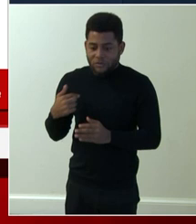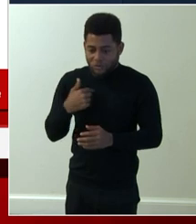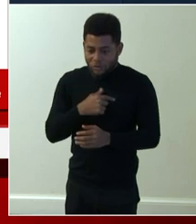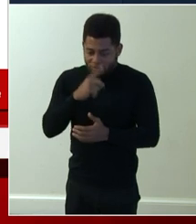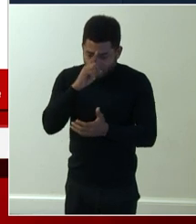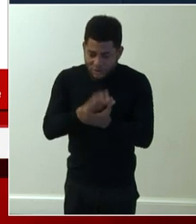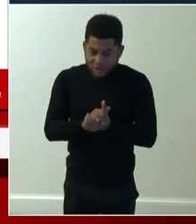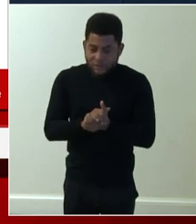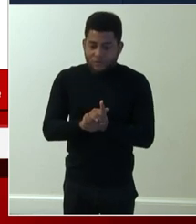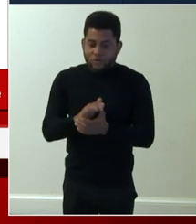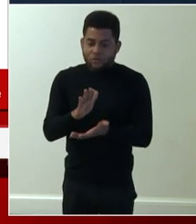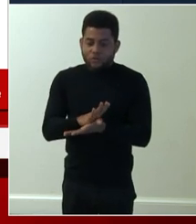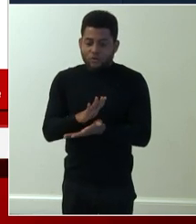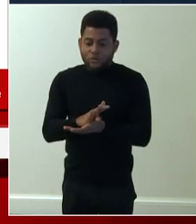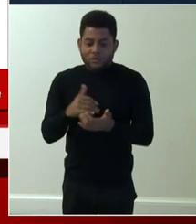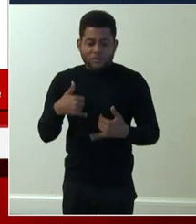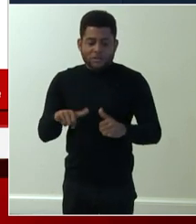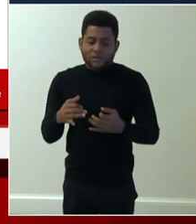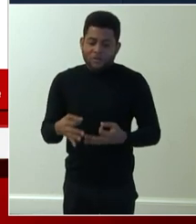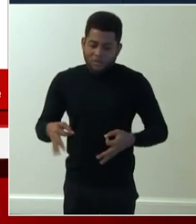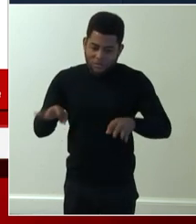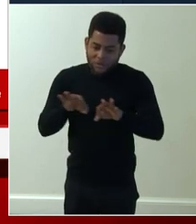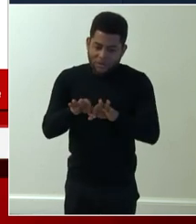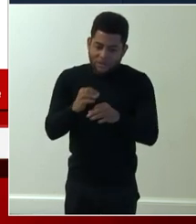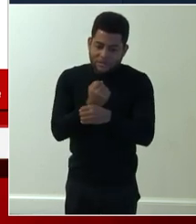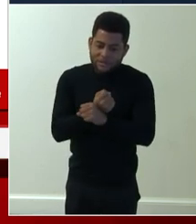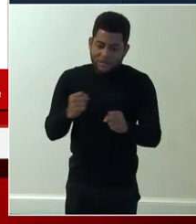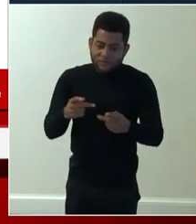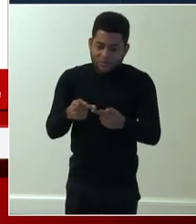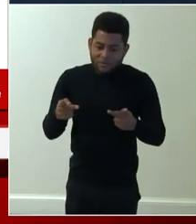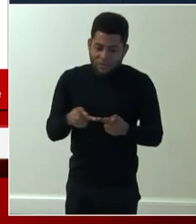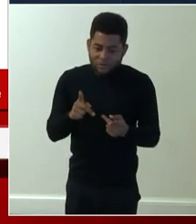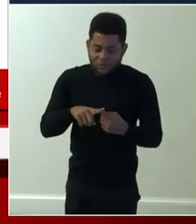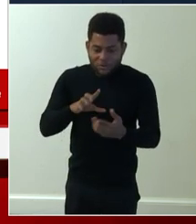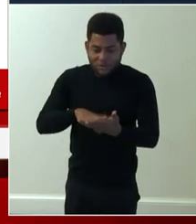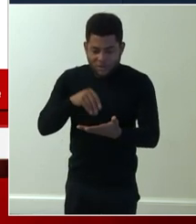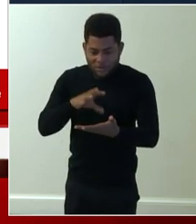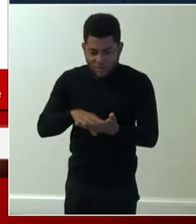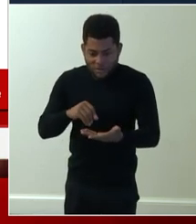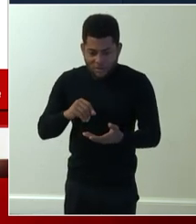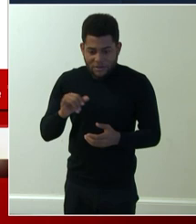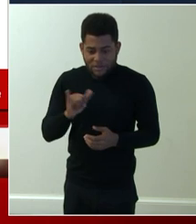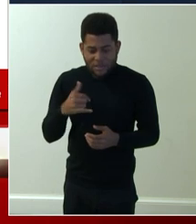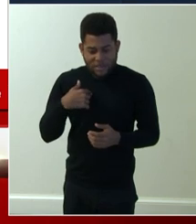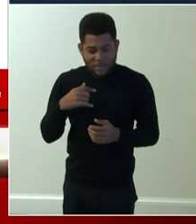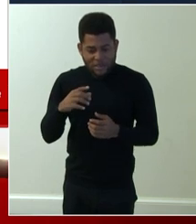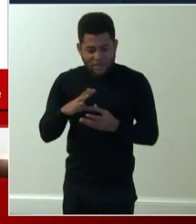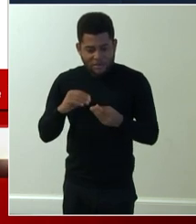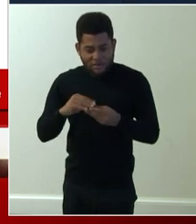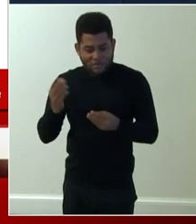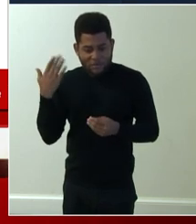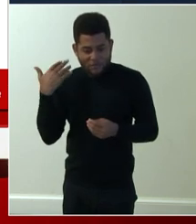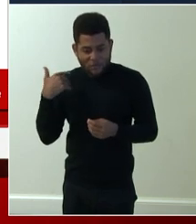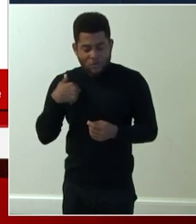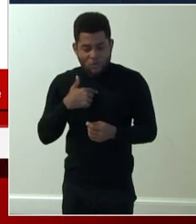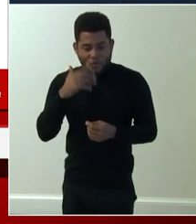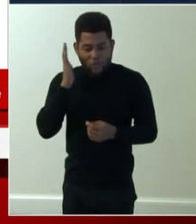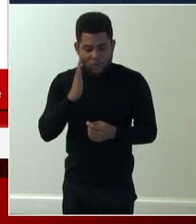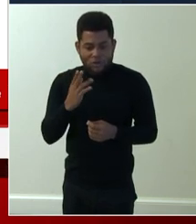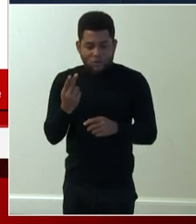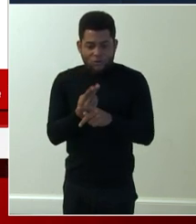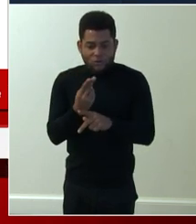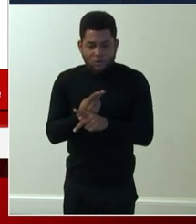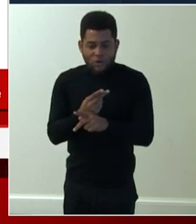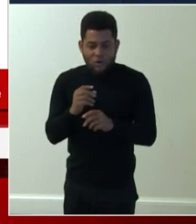place, the most appropriate place for students to learn. As shared earlier, we are going to leverage the opportunity of